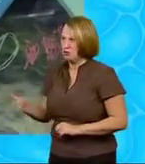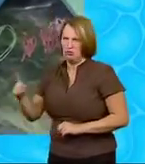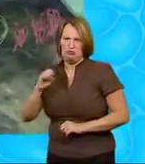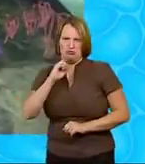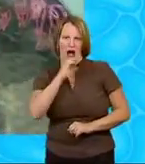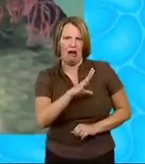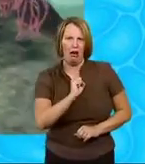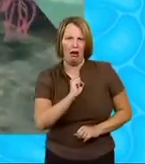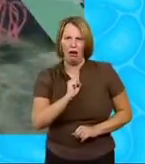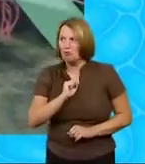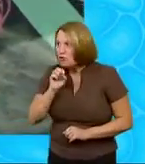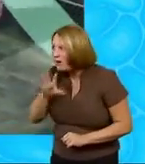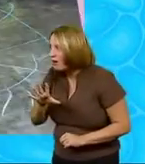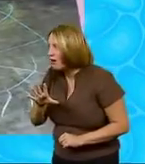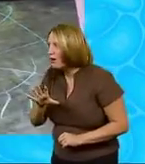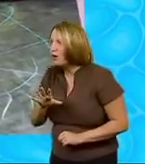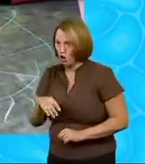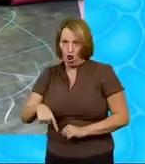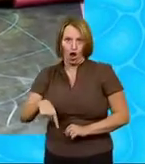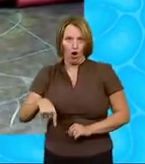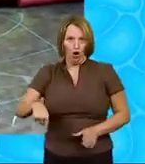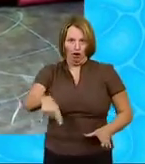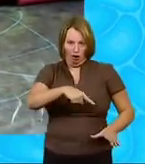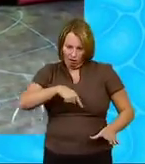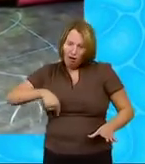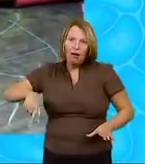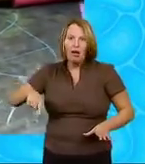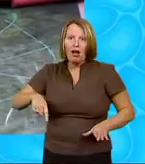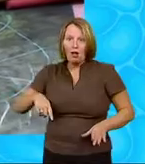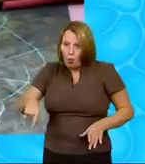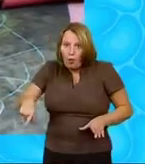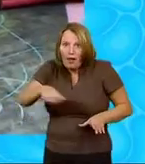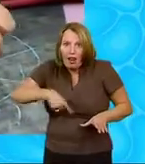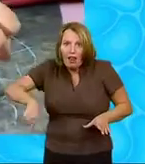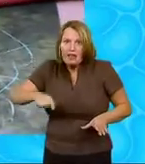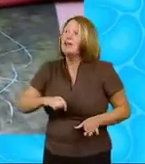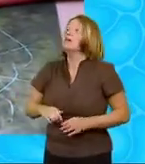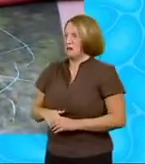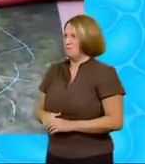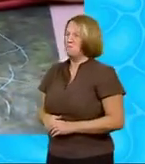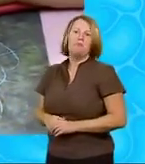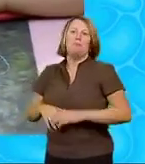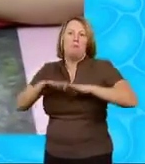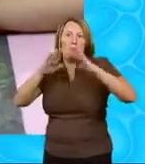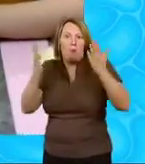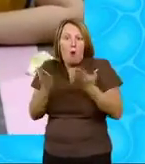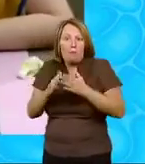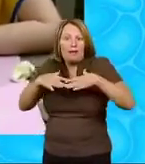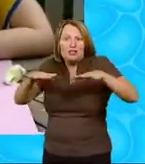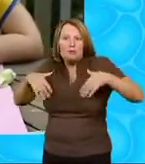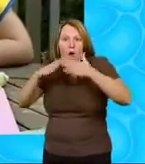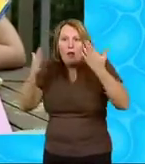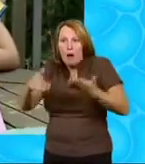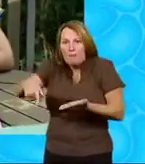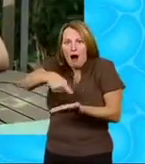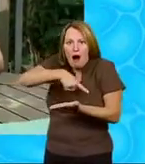Dragon? It's a dragon. Look. No, is that a wheel? A beach ball? A